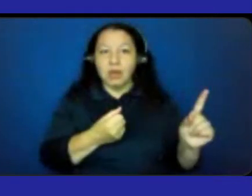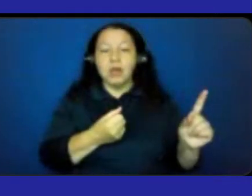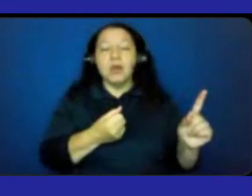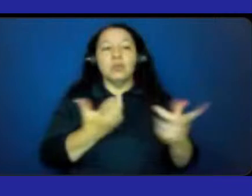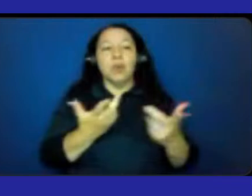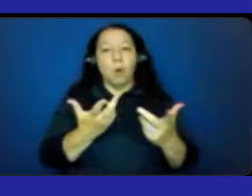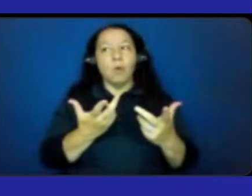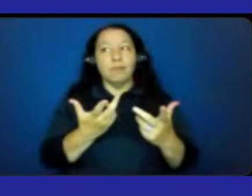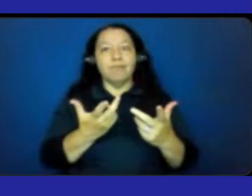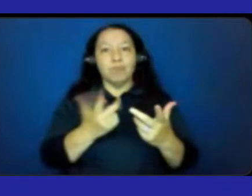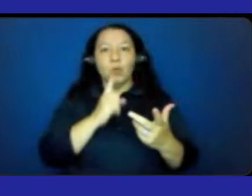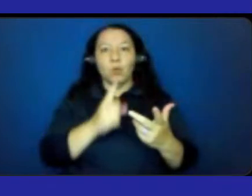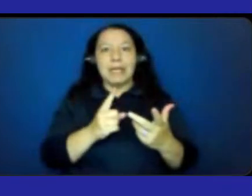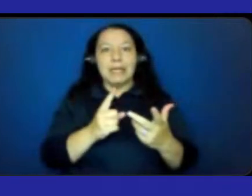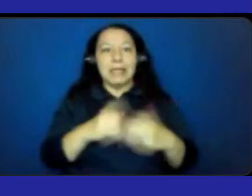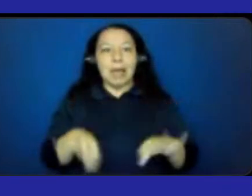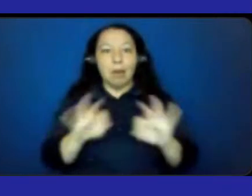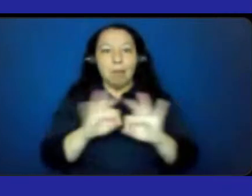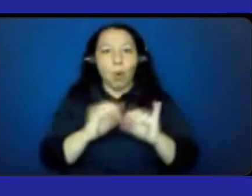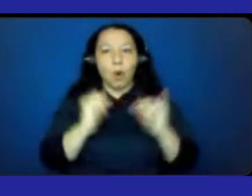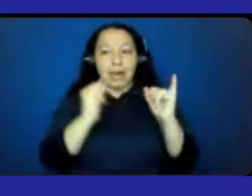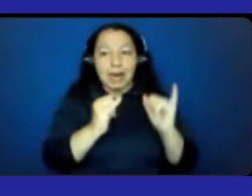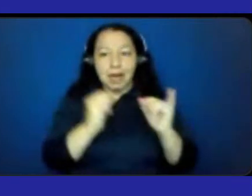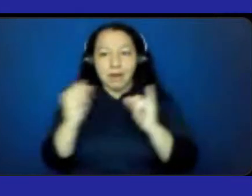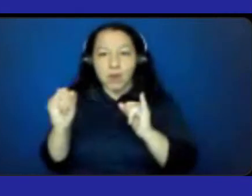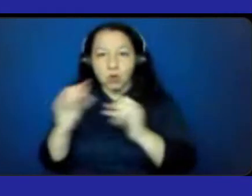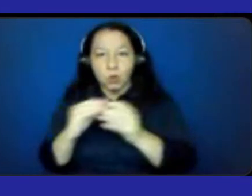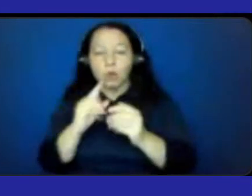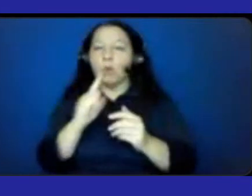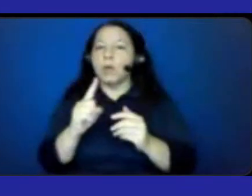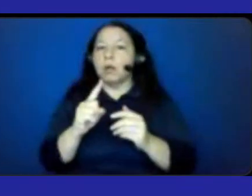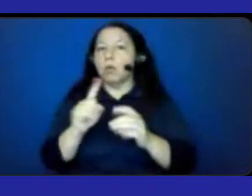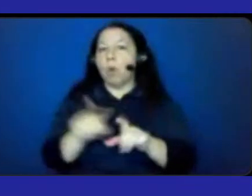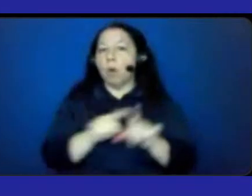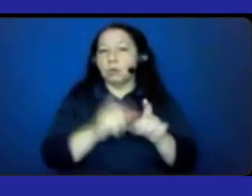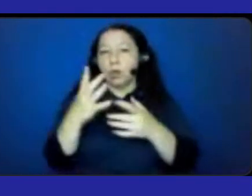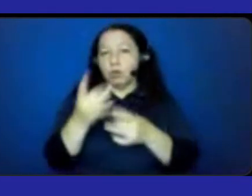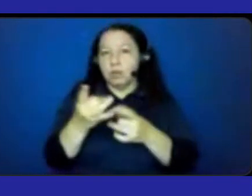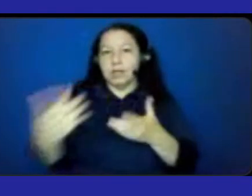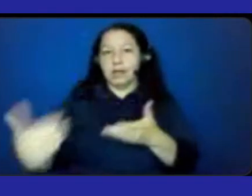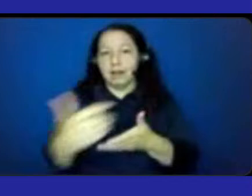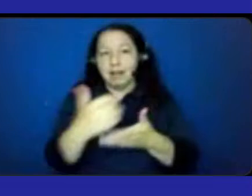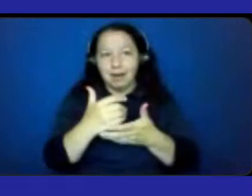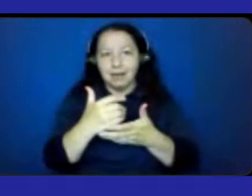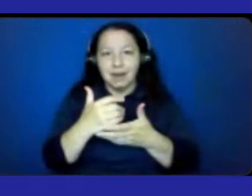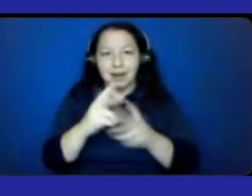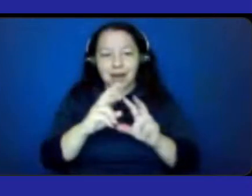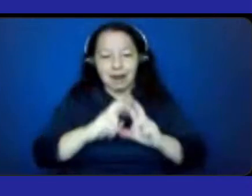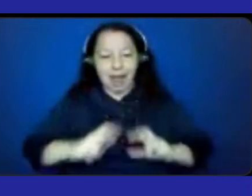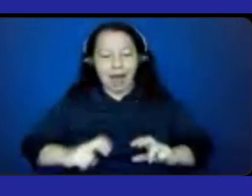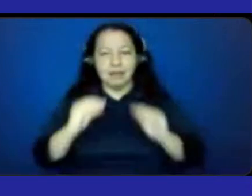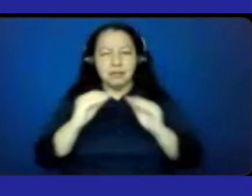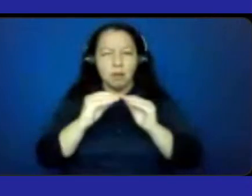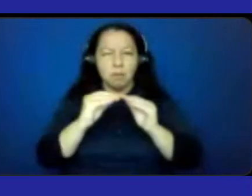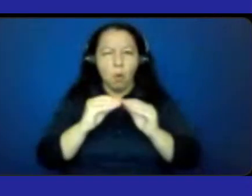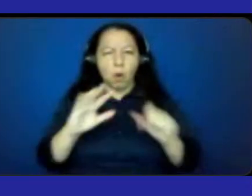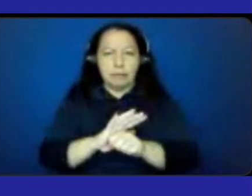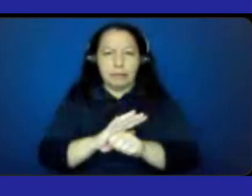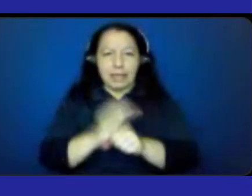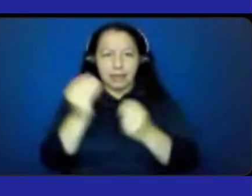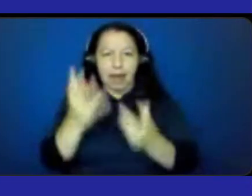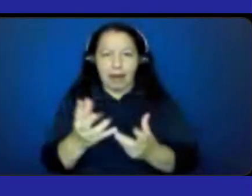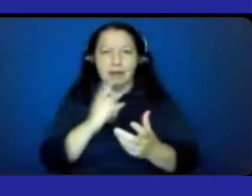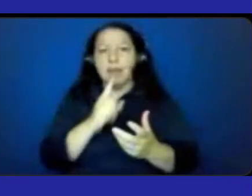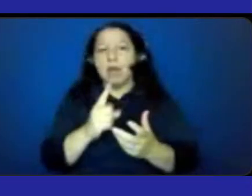these, we are really very interested in collecting and analyzing more comprehensive data to make sure we're maximizing the availability of this resource for